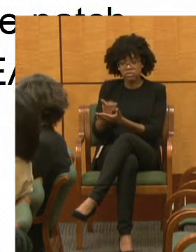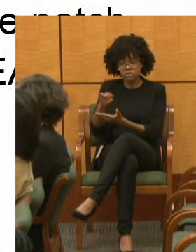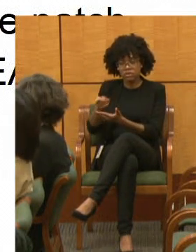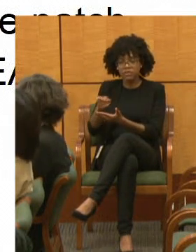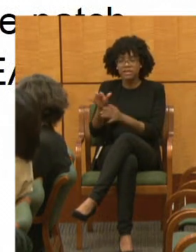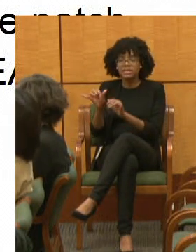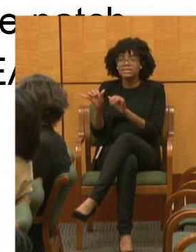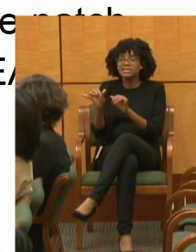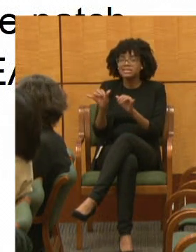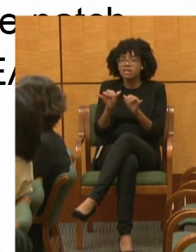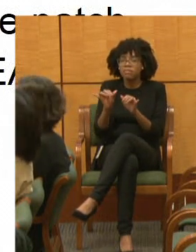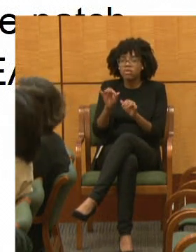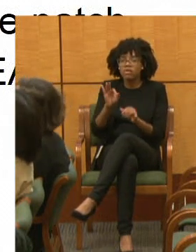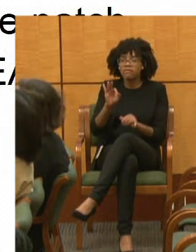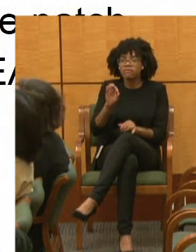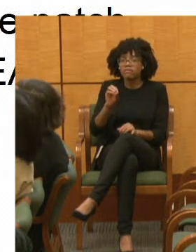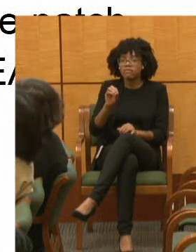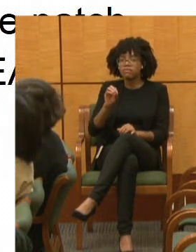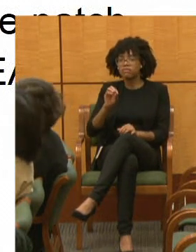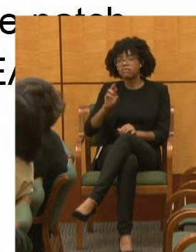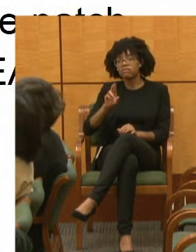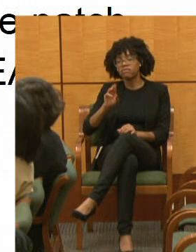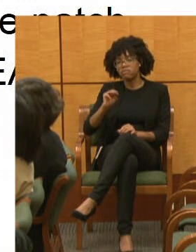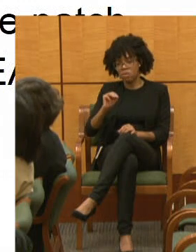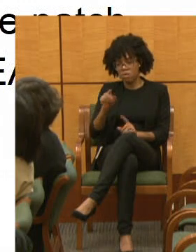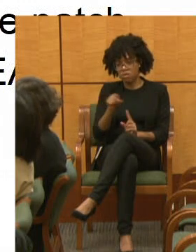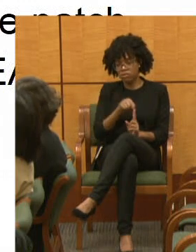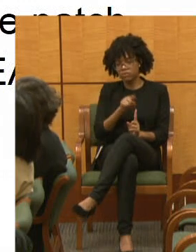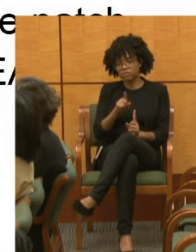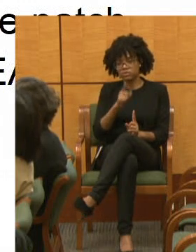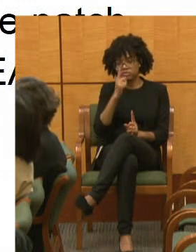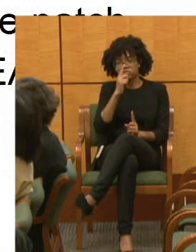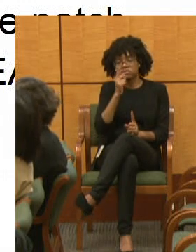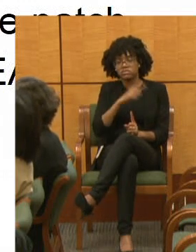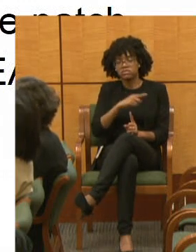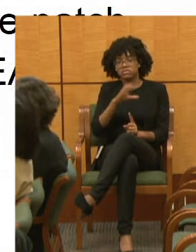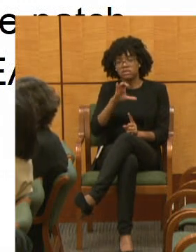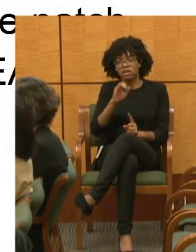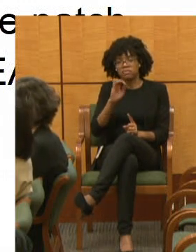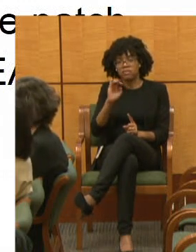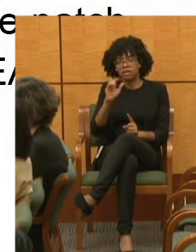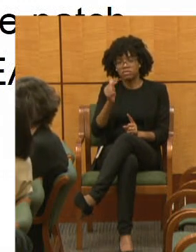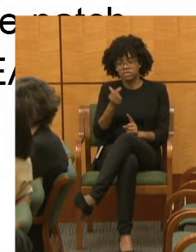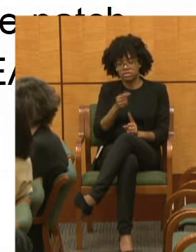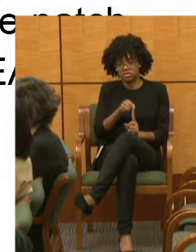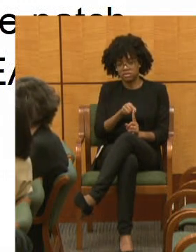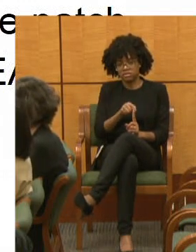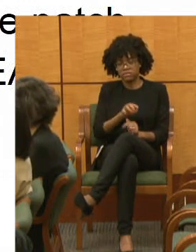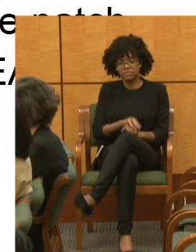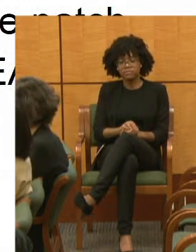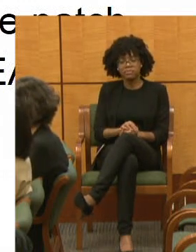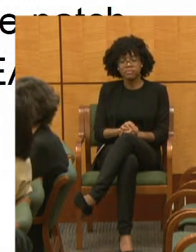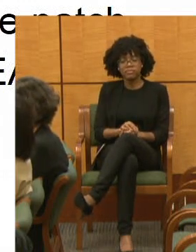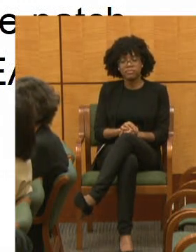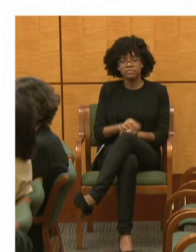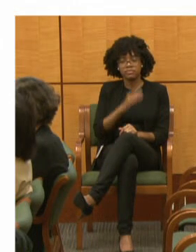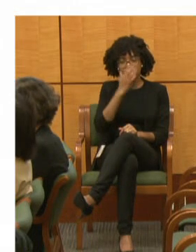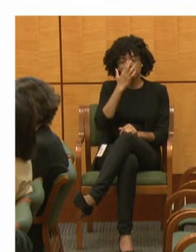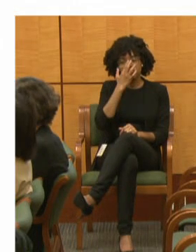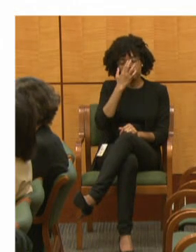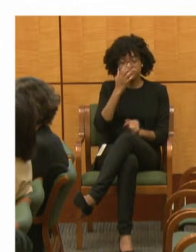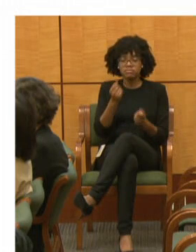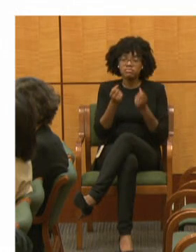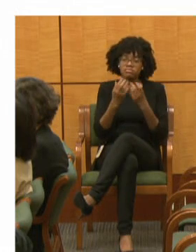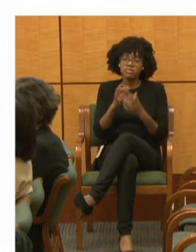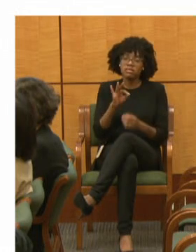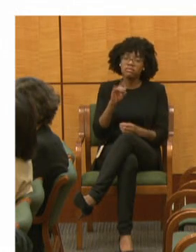to the human form. And they're ubiquitous in a lot of different FDA-approved products.